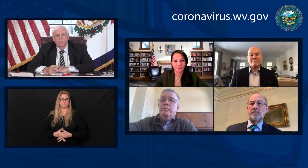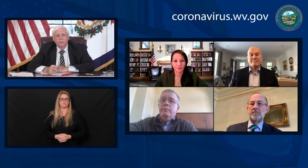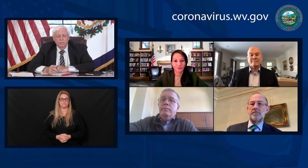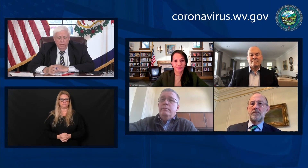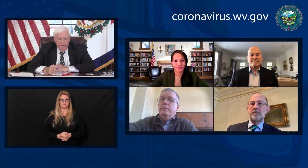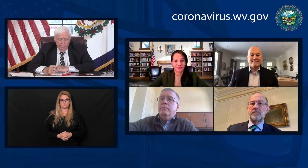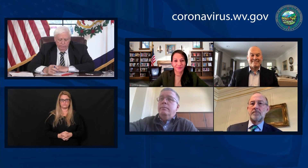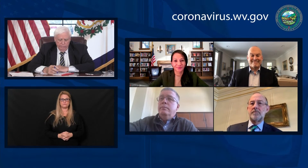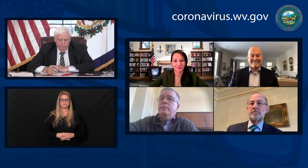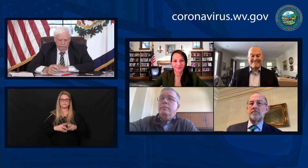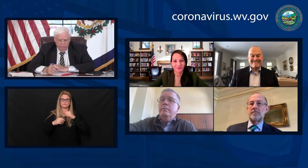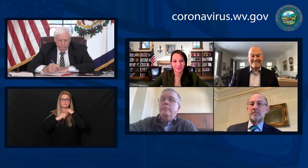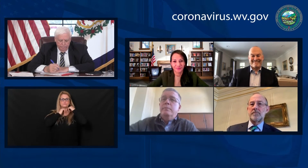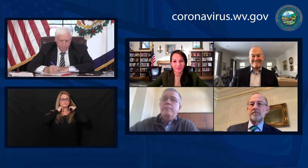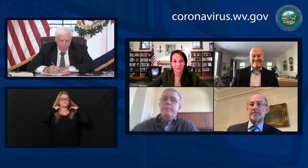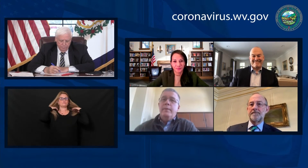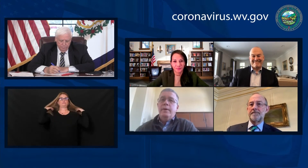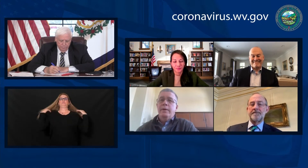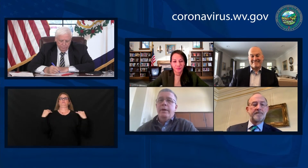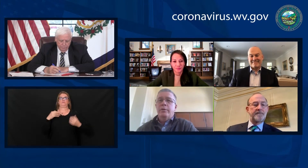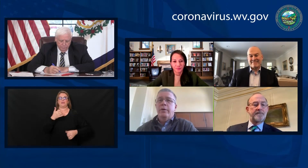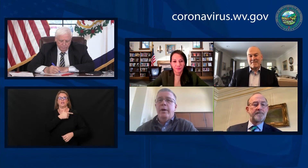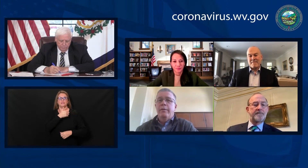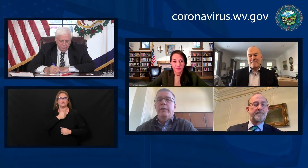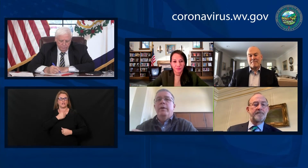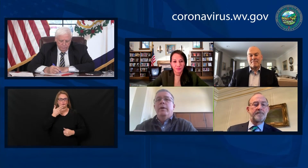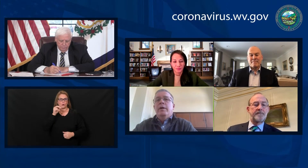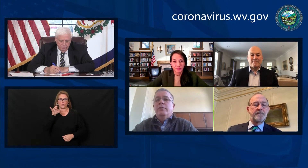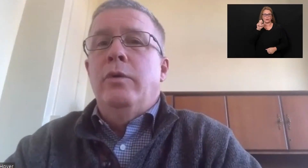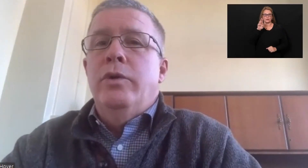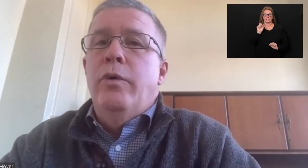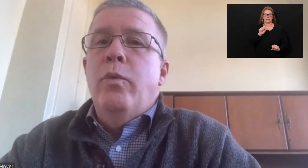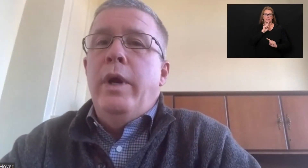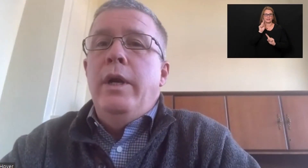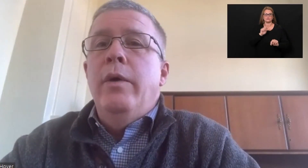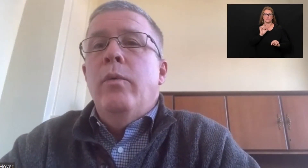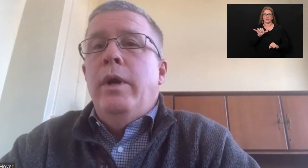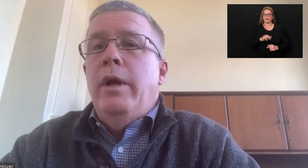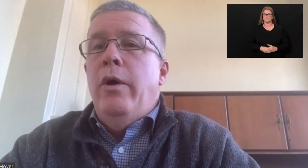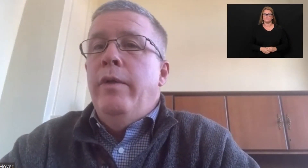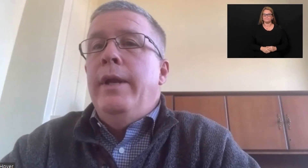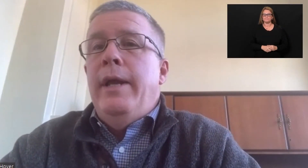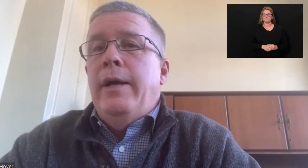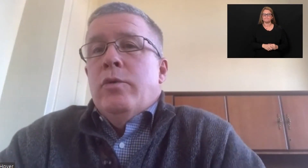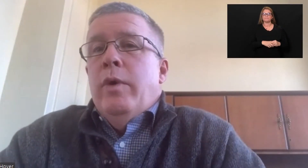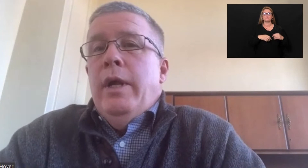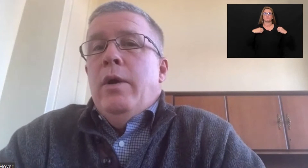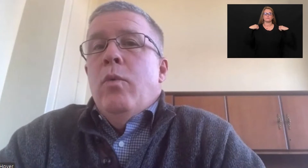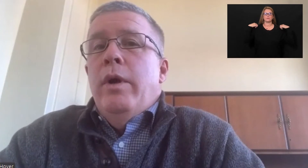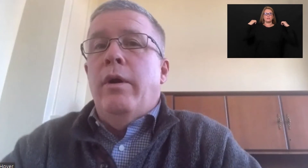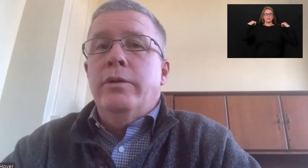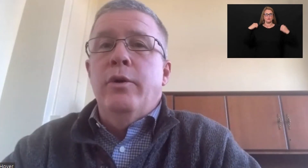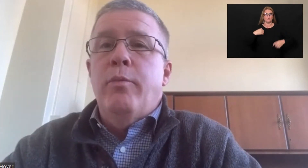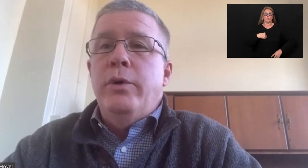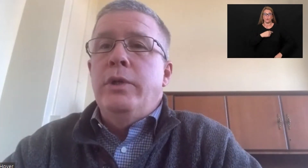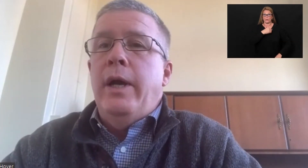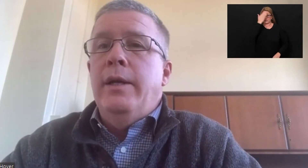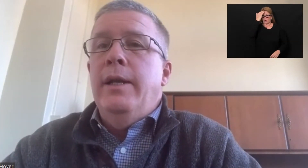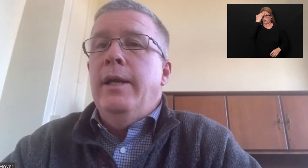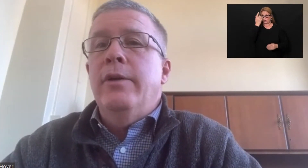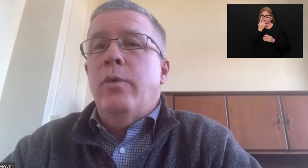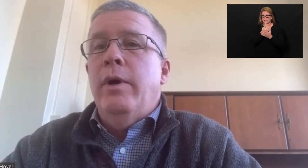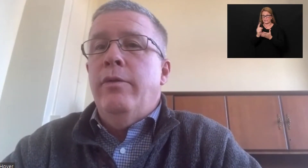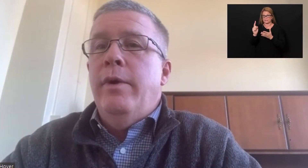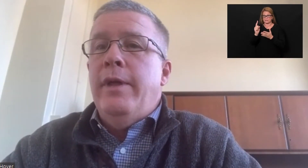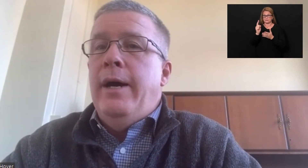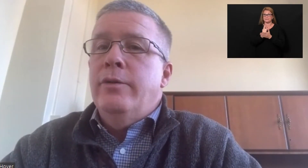General, you've got to handle this, sir. Yes, sir, Governor. So, June, we know that next week we are still projected